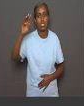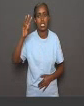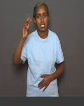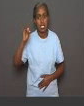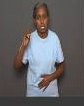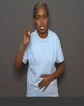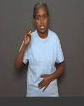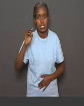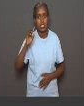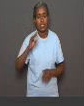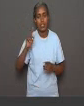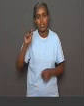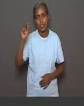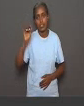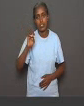60 degrees east.